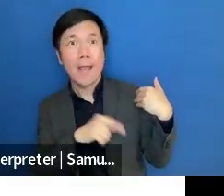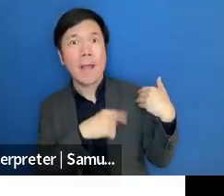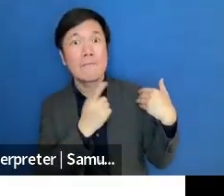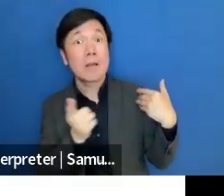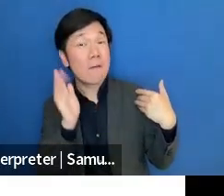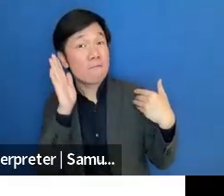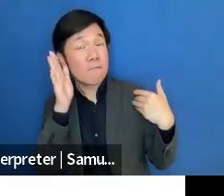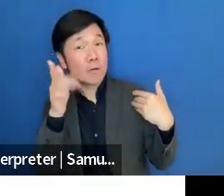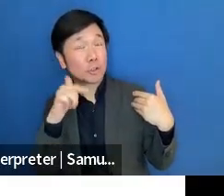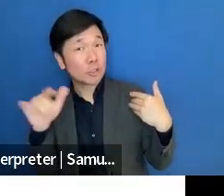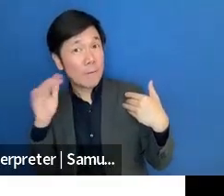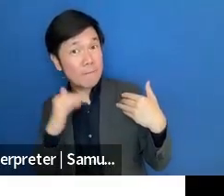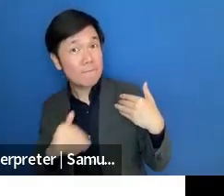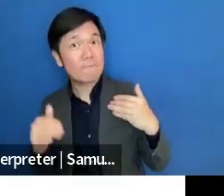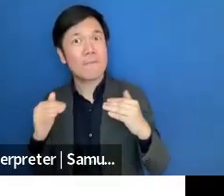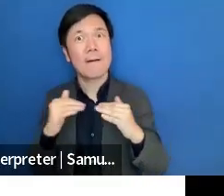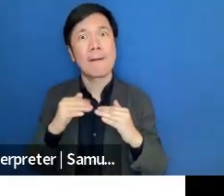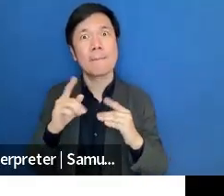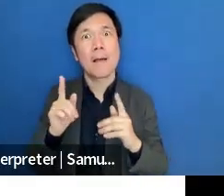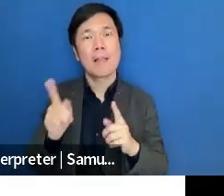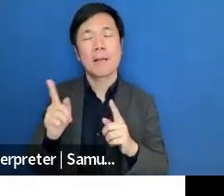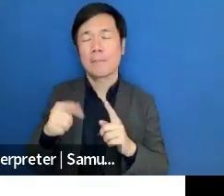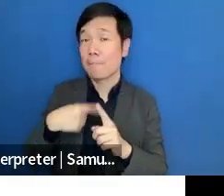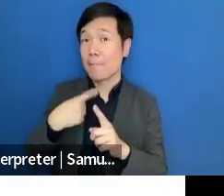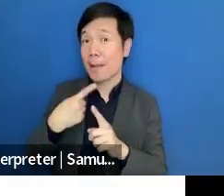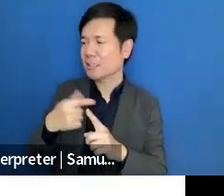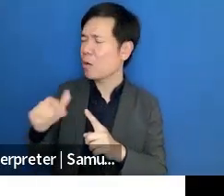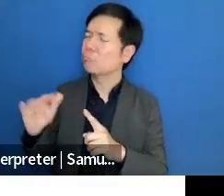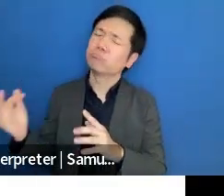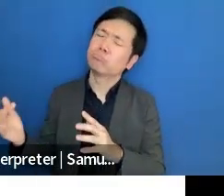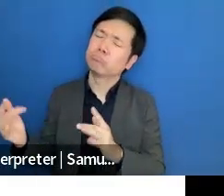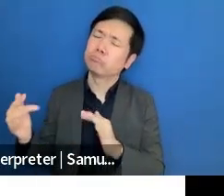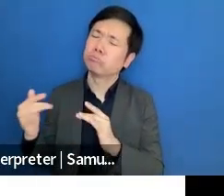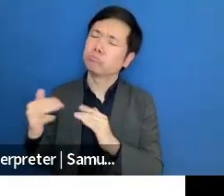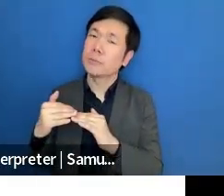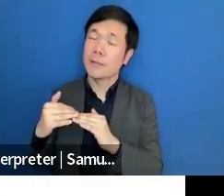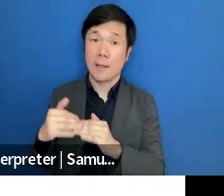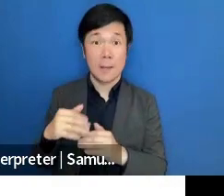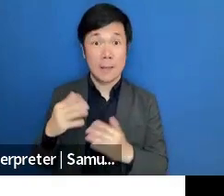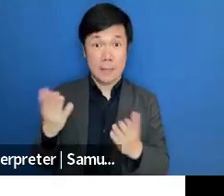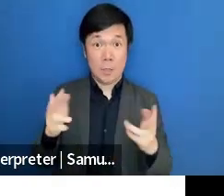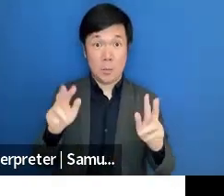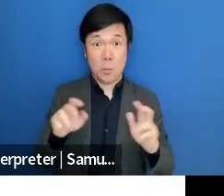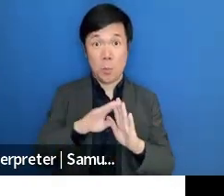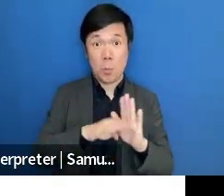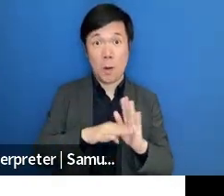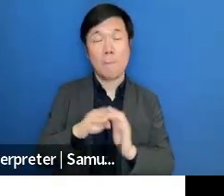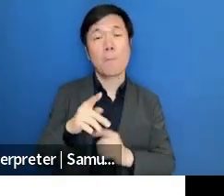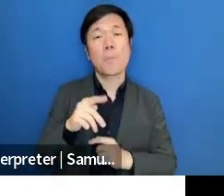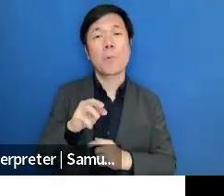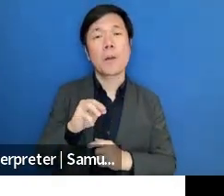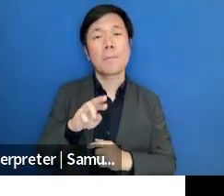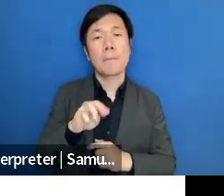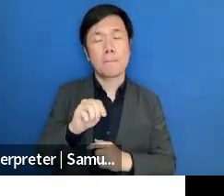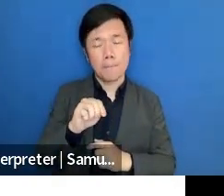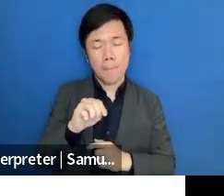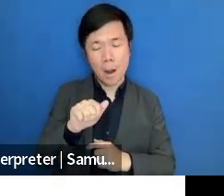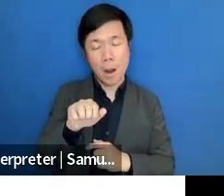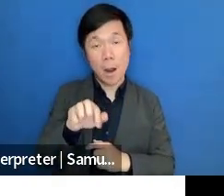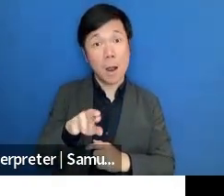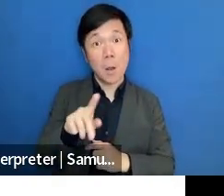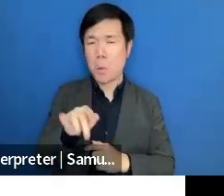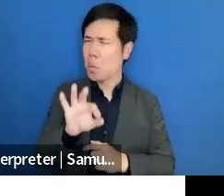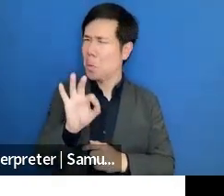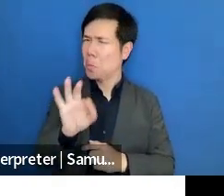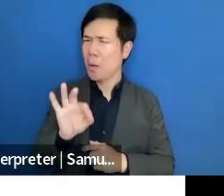and responsiveness. Finally, PMER requires openness to learning and flexibility as context shift and